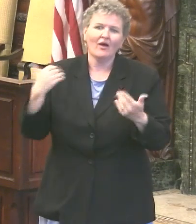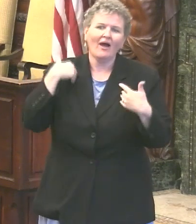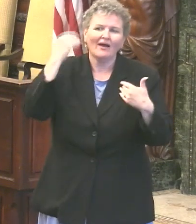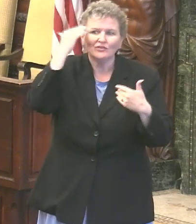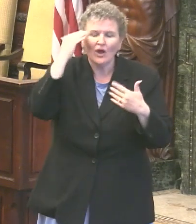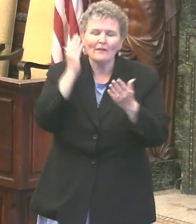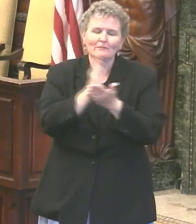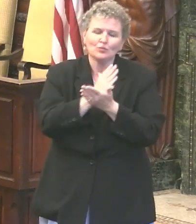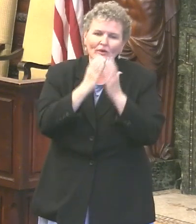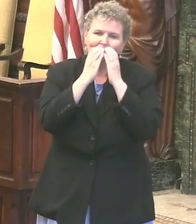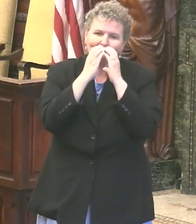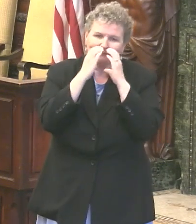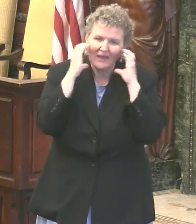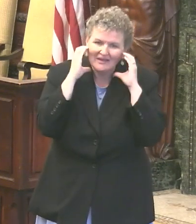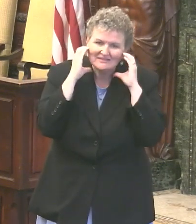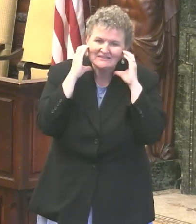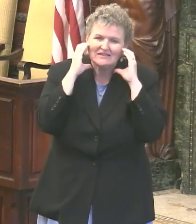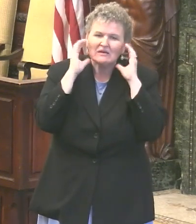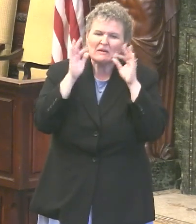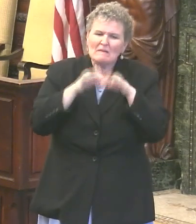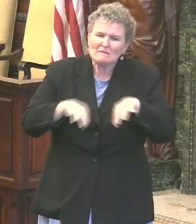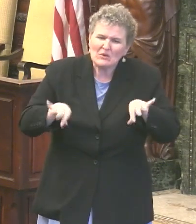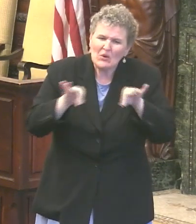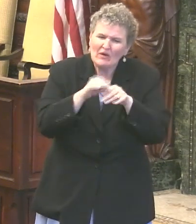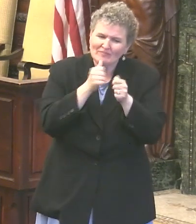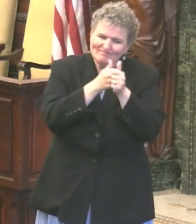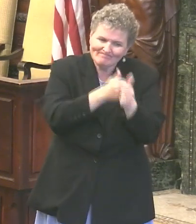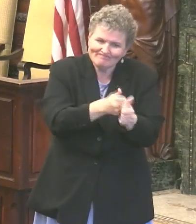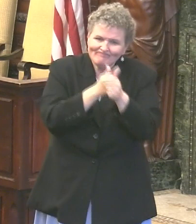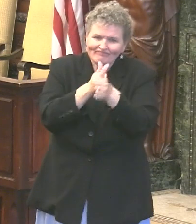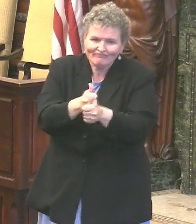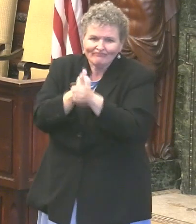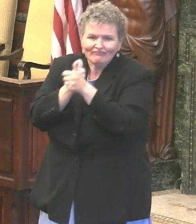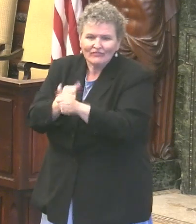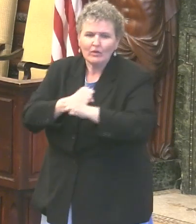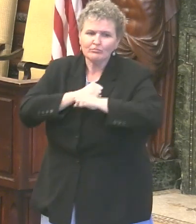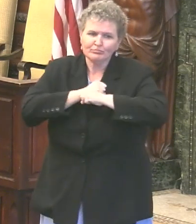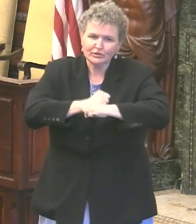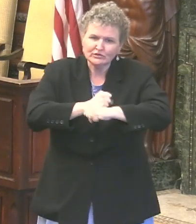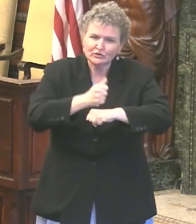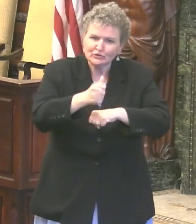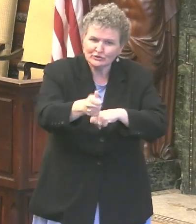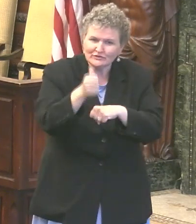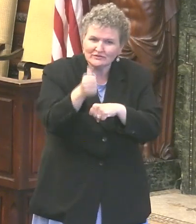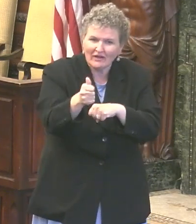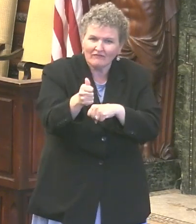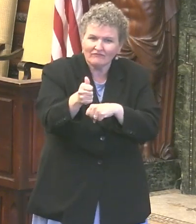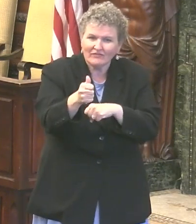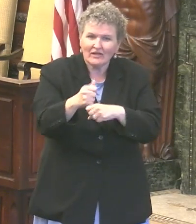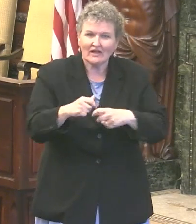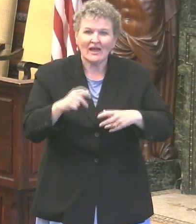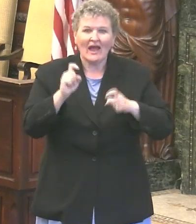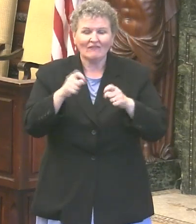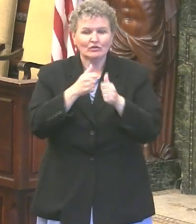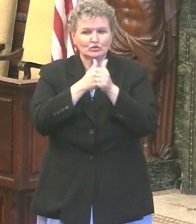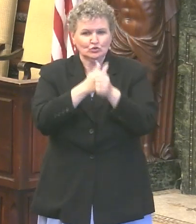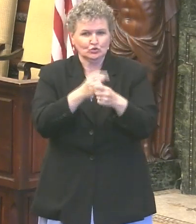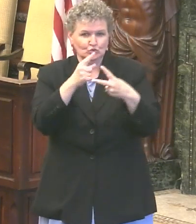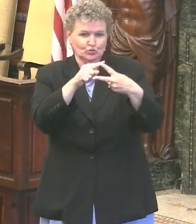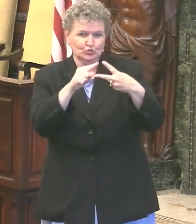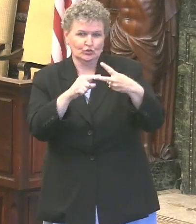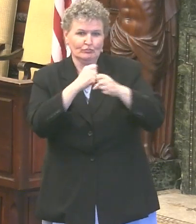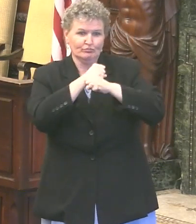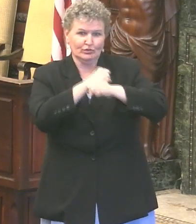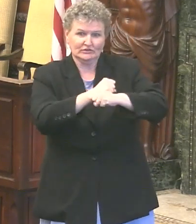having barriers and other safety precautions can be very protective if people use them consistently. Now, in the community as a